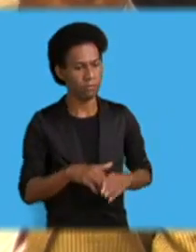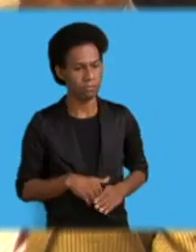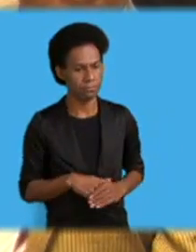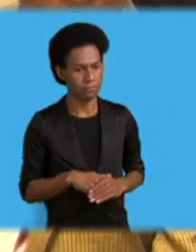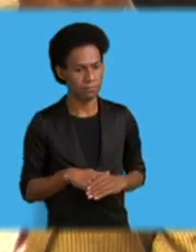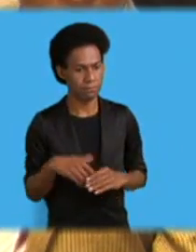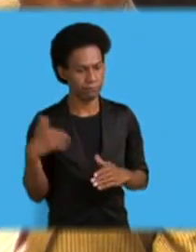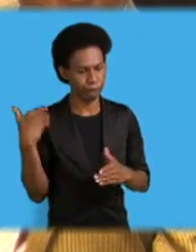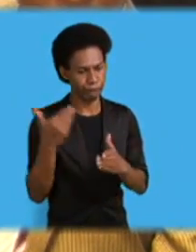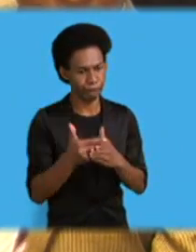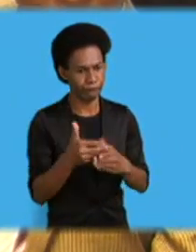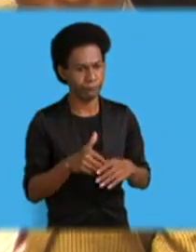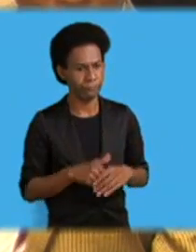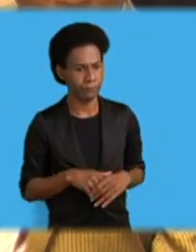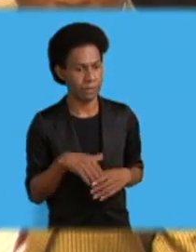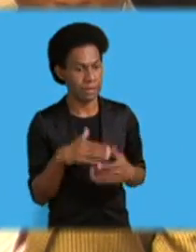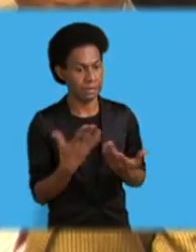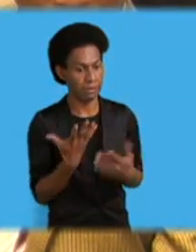dams,